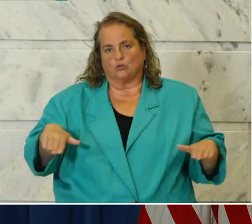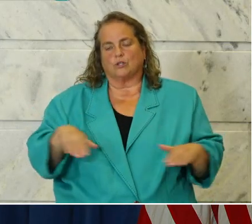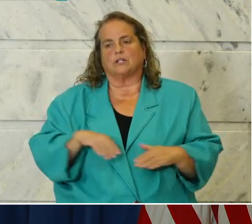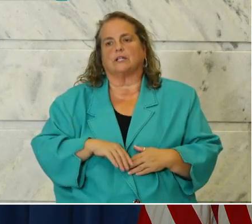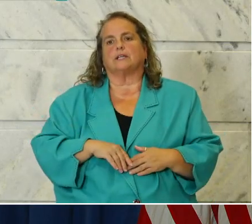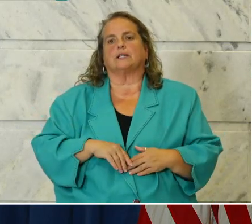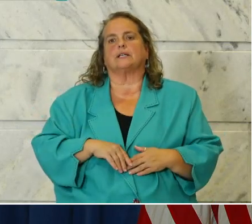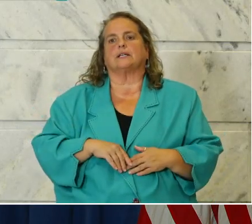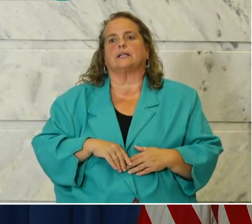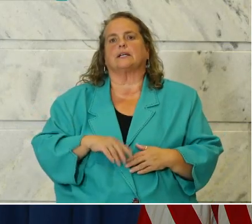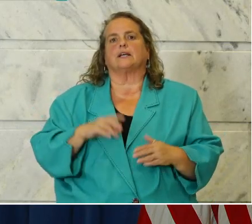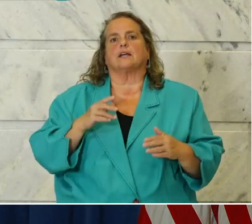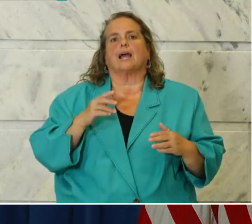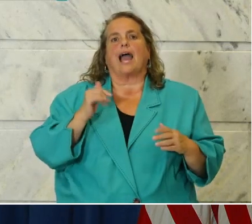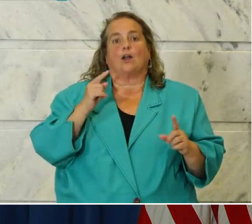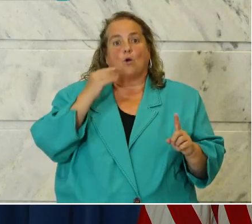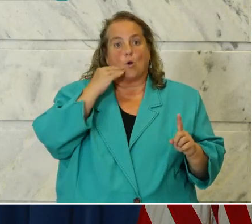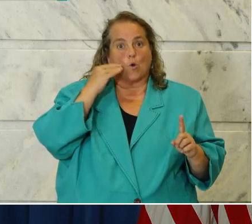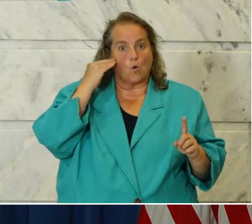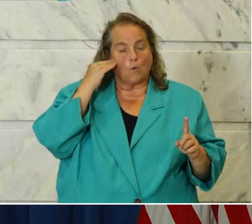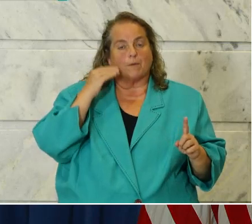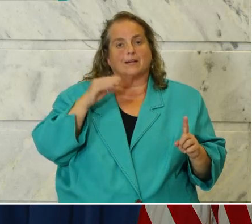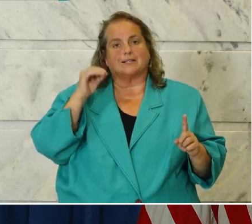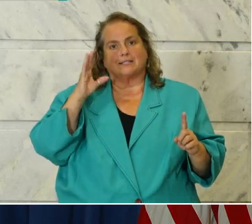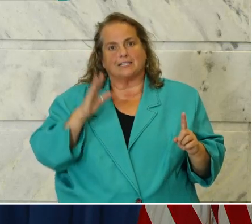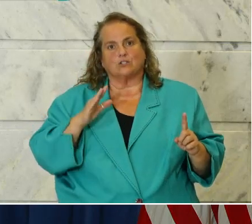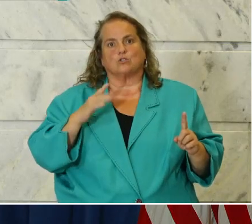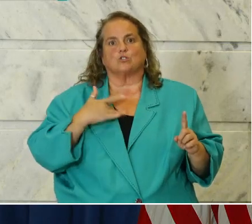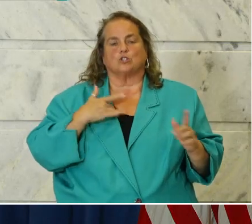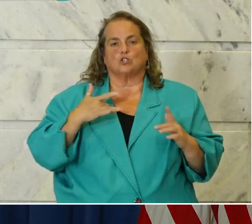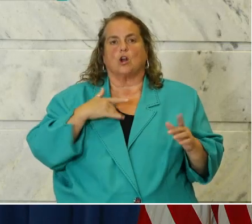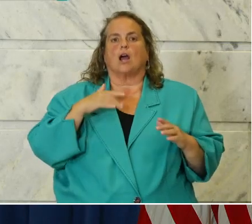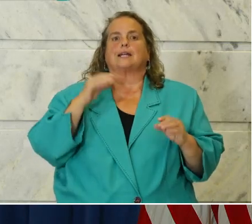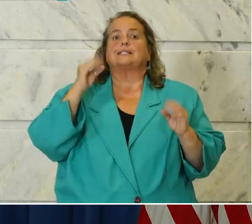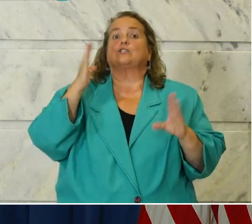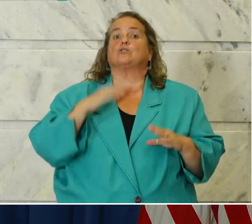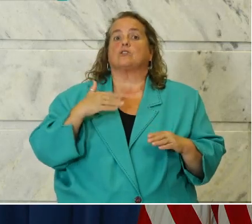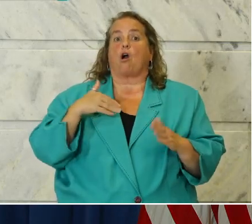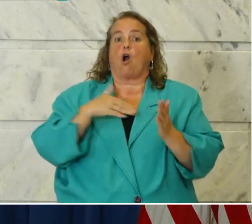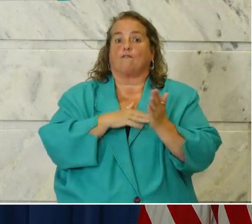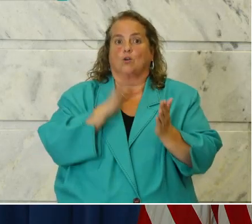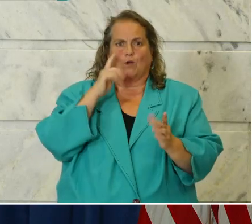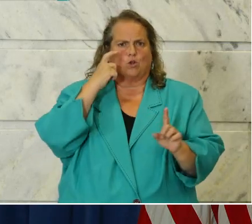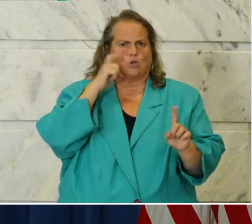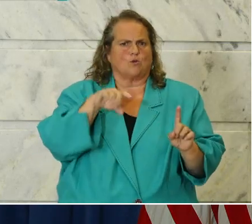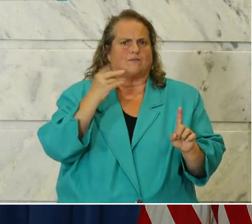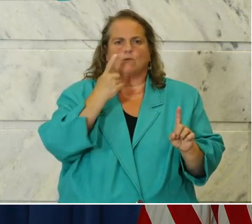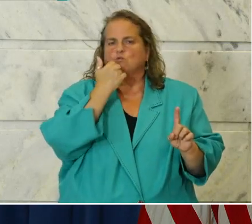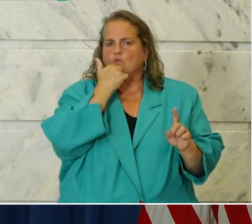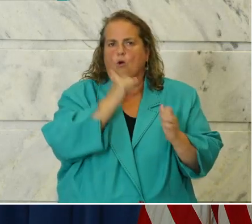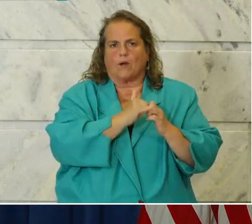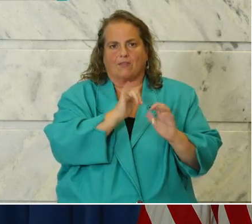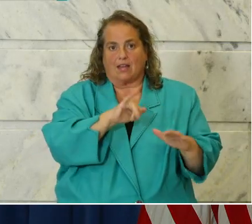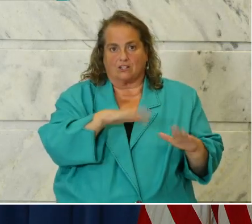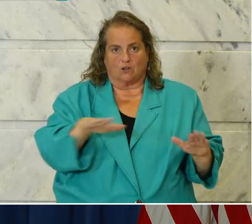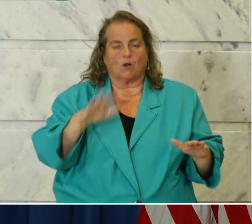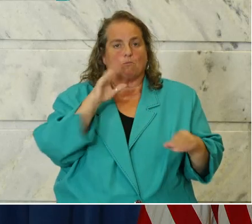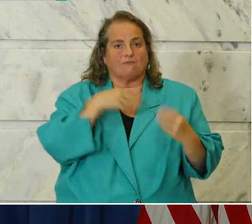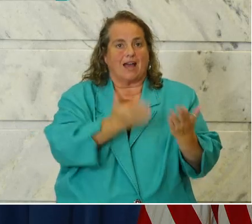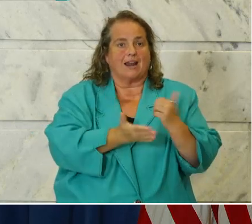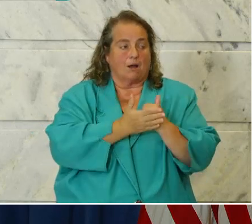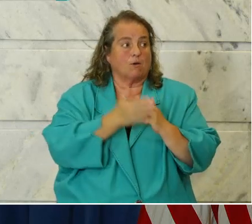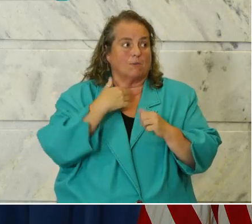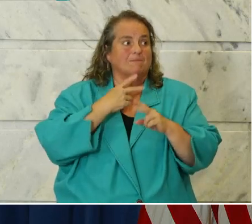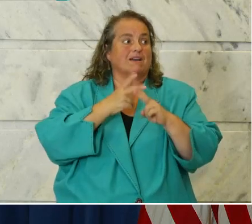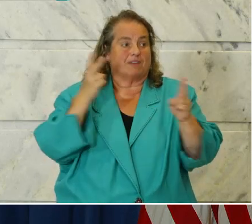our friskies who are also educators often notice and are able to provide help. I'm very worried about it.